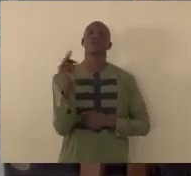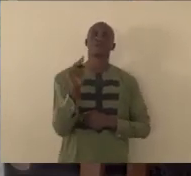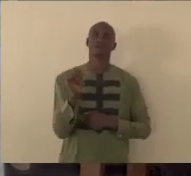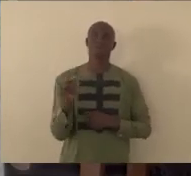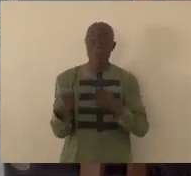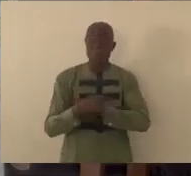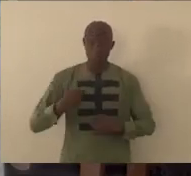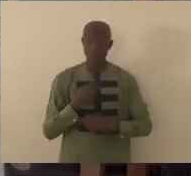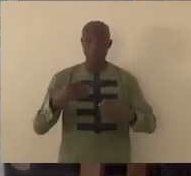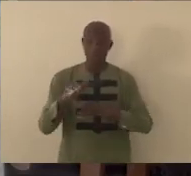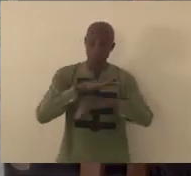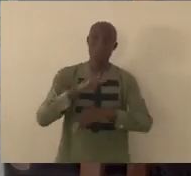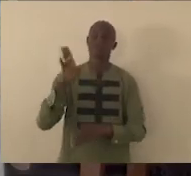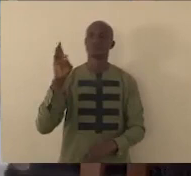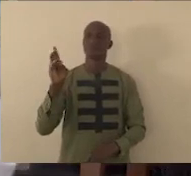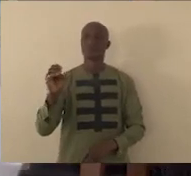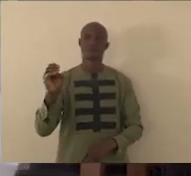have over 70 of them.